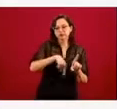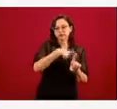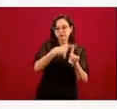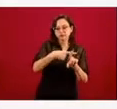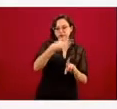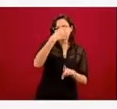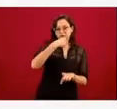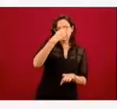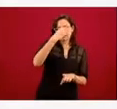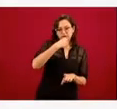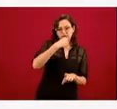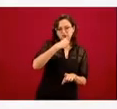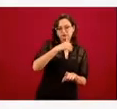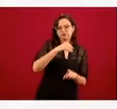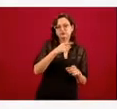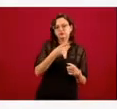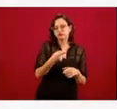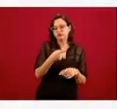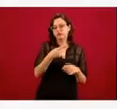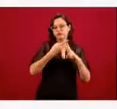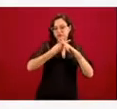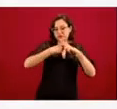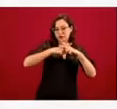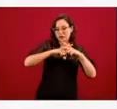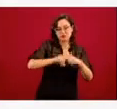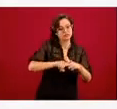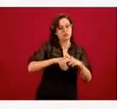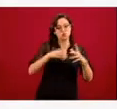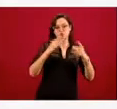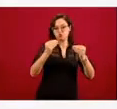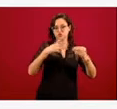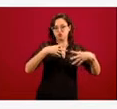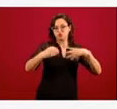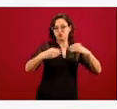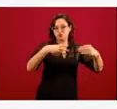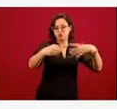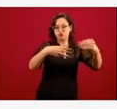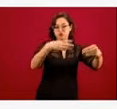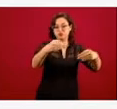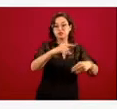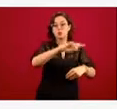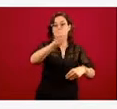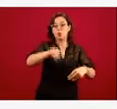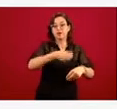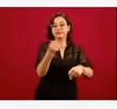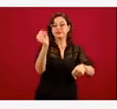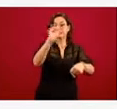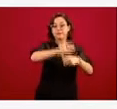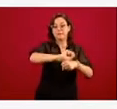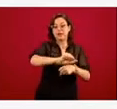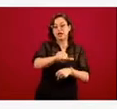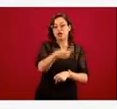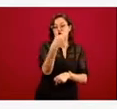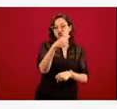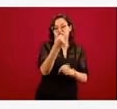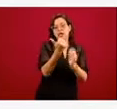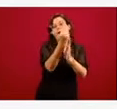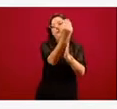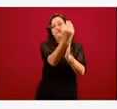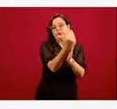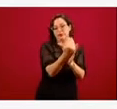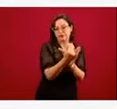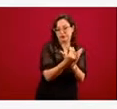This is the amount of deaths related to the amount of confirmed cases. Here we have the positivity rate, which